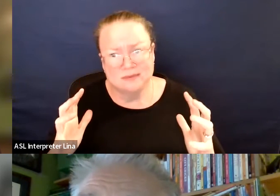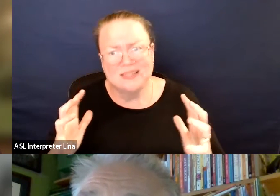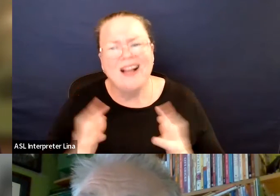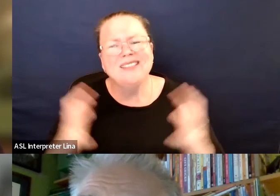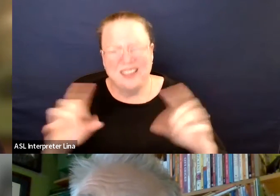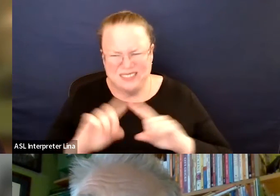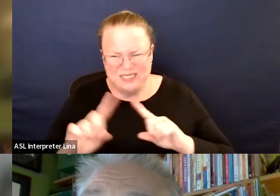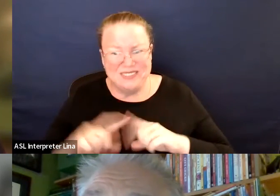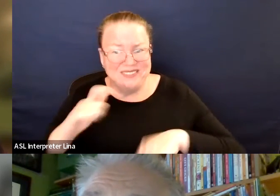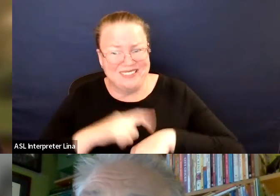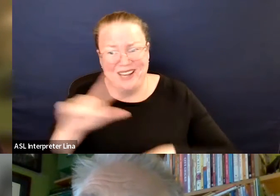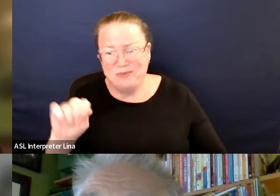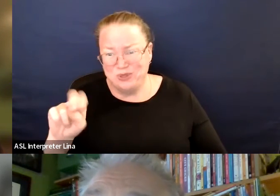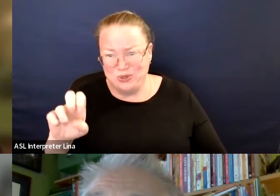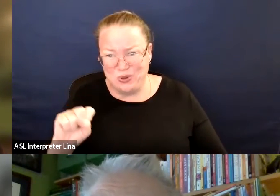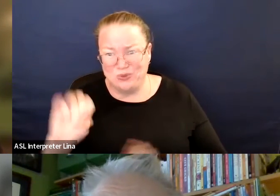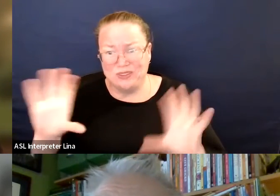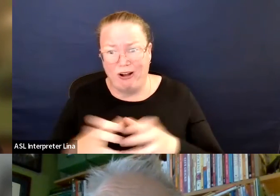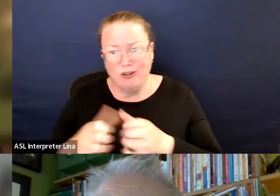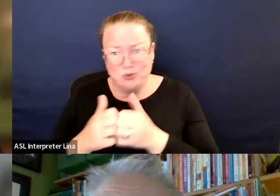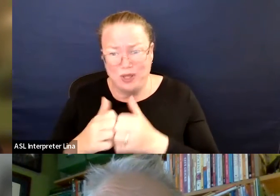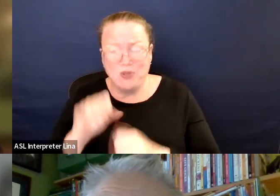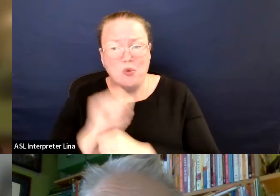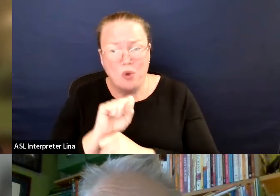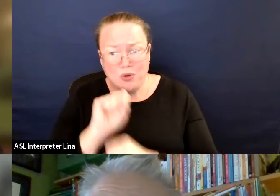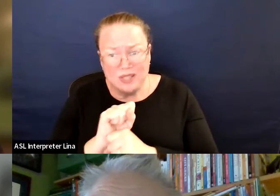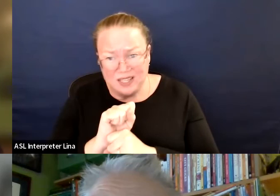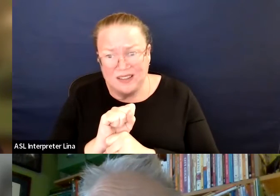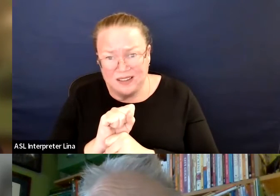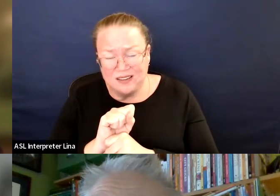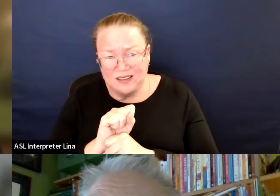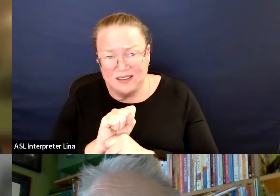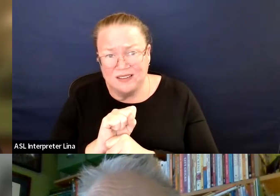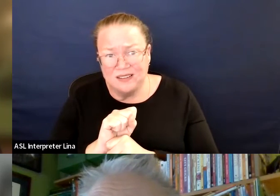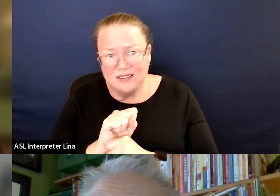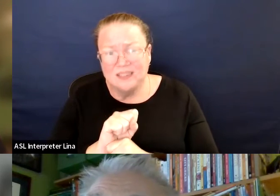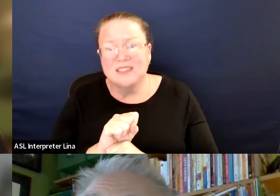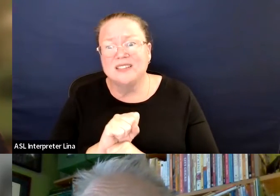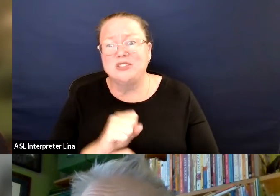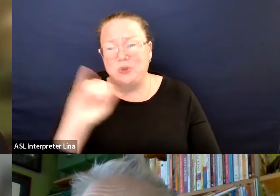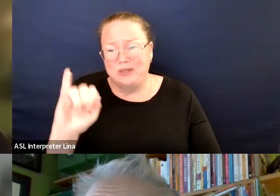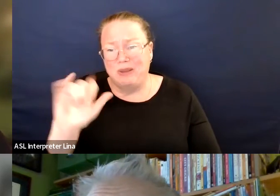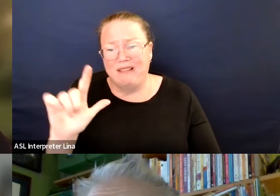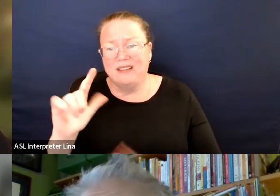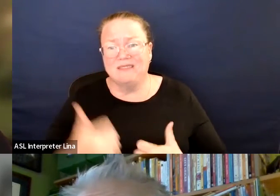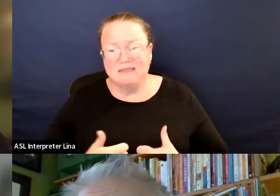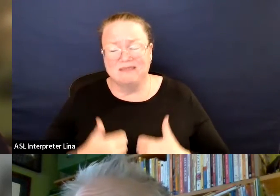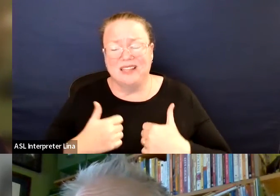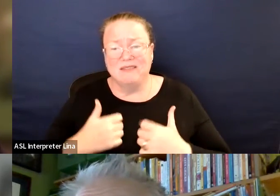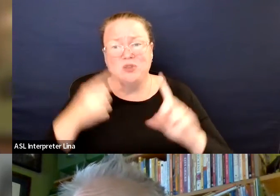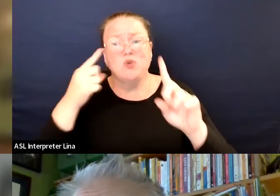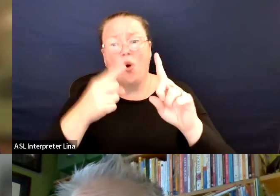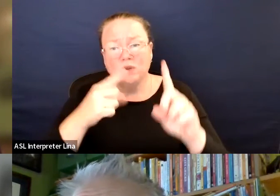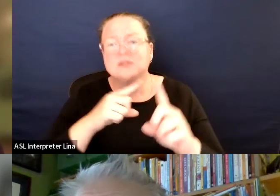of different time zones all together working towards our independent living goals, which includes